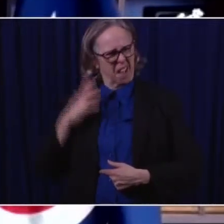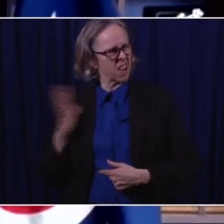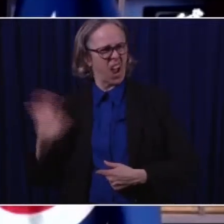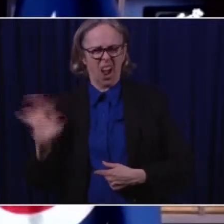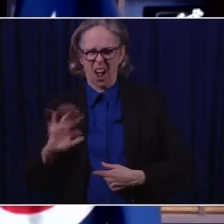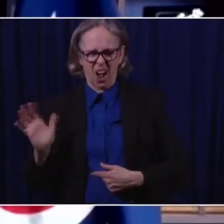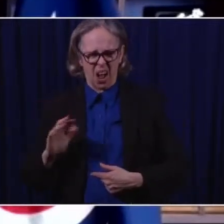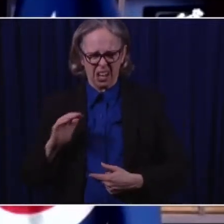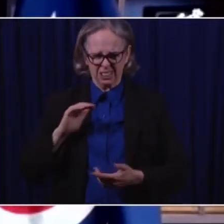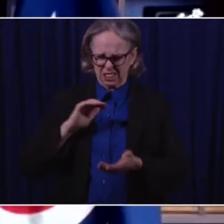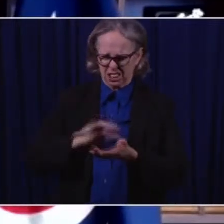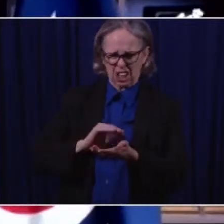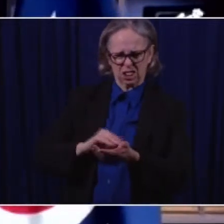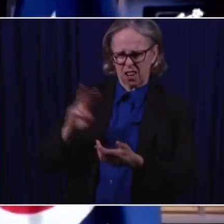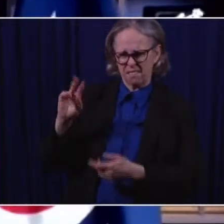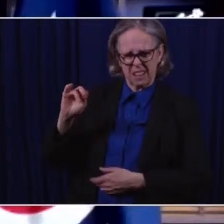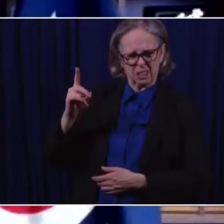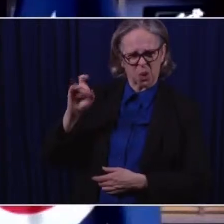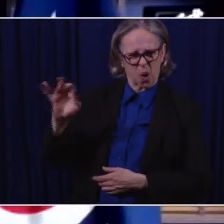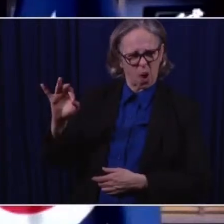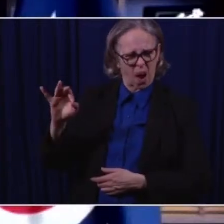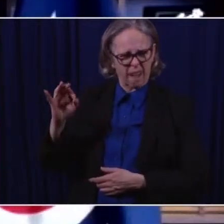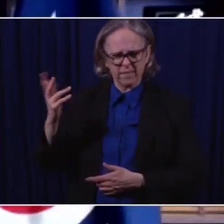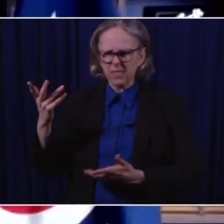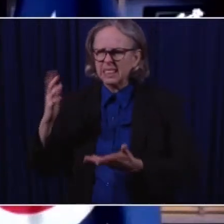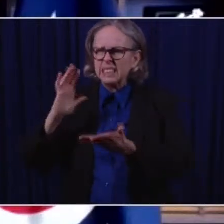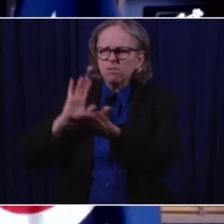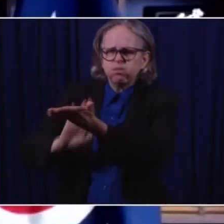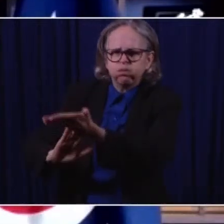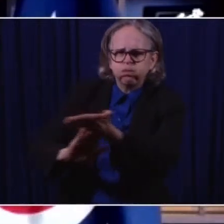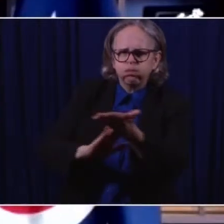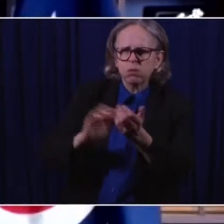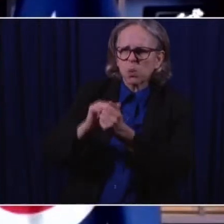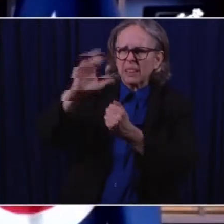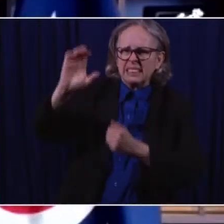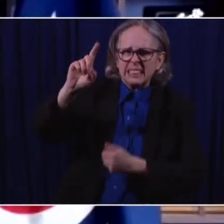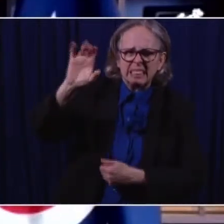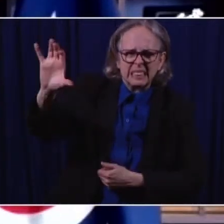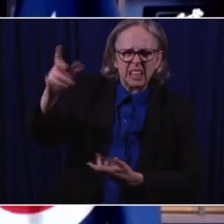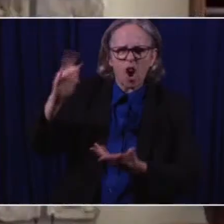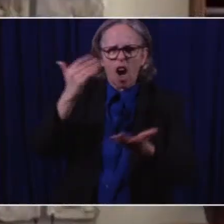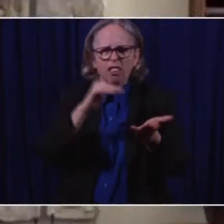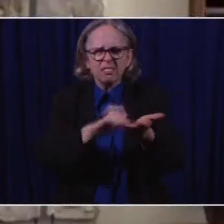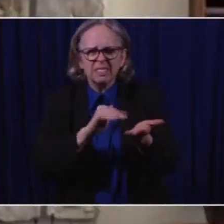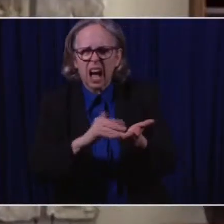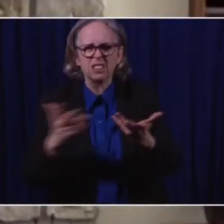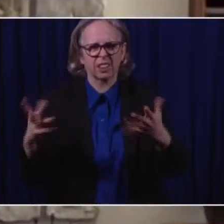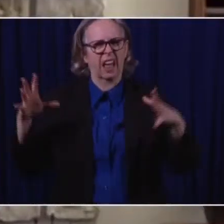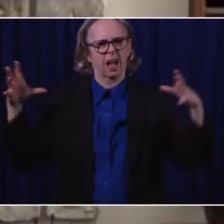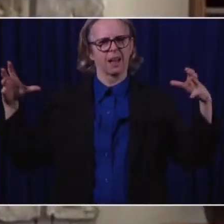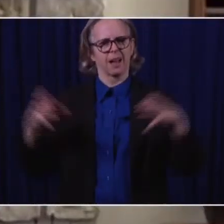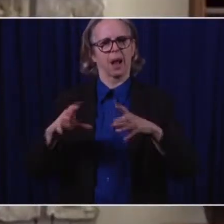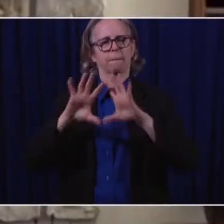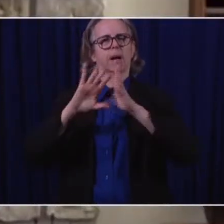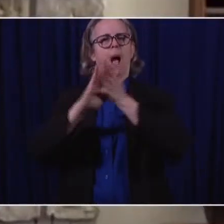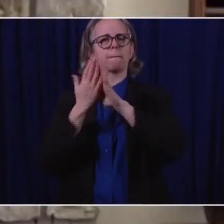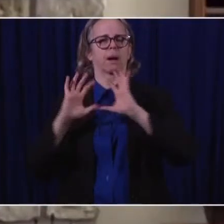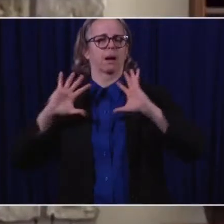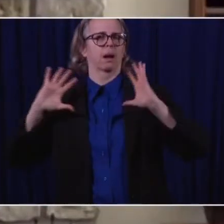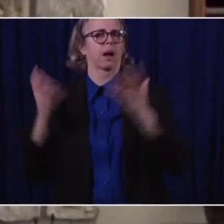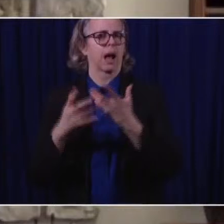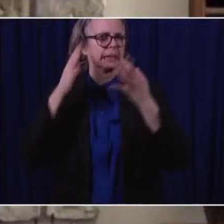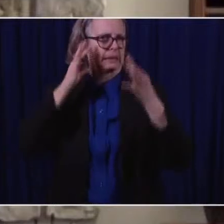us advice on how we should make these decisions. You know, it falls upon us, whether we wanted it or not, it falls upon